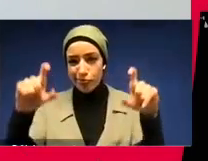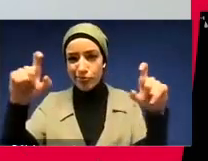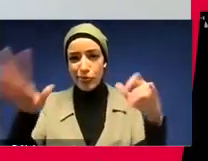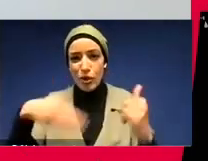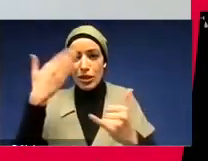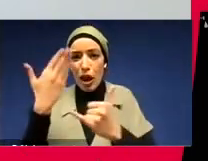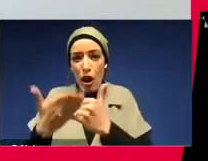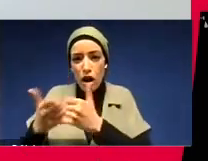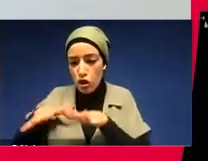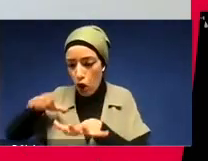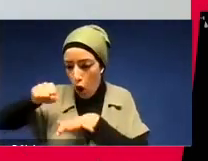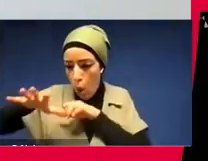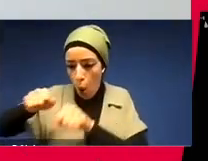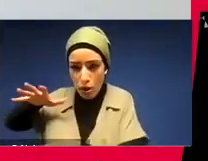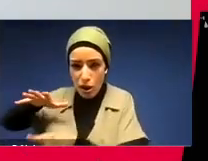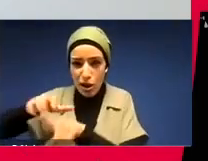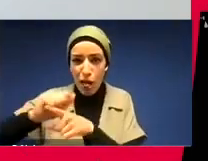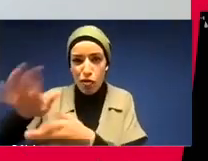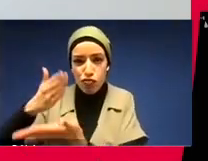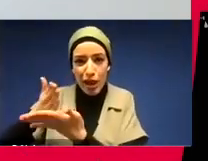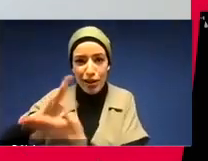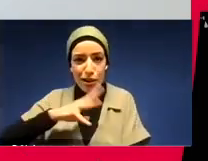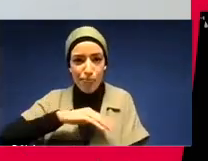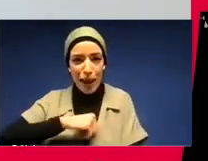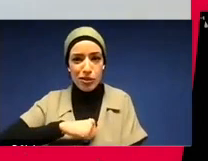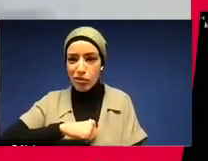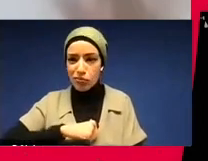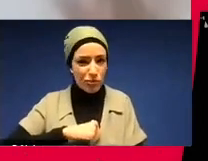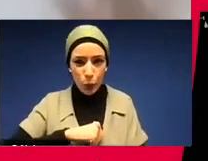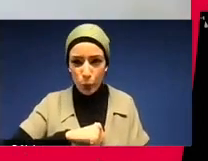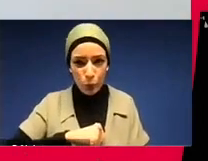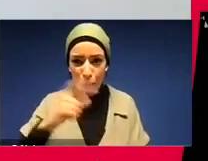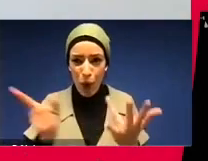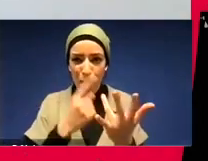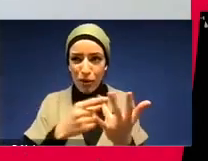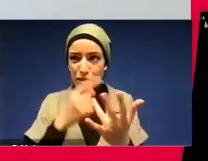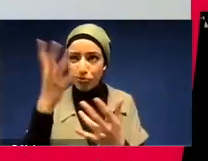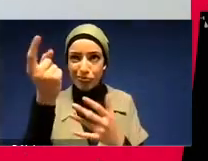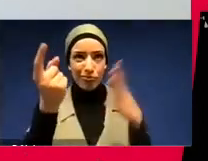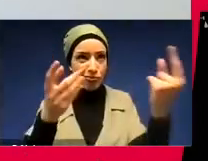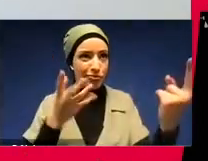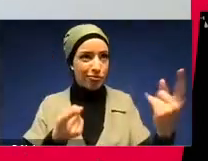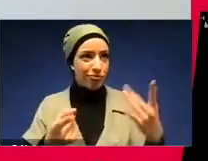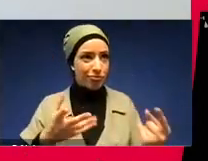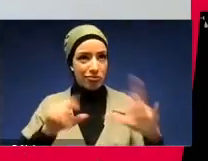colonial reality here, but it's not. And I want to kind of close in on this, where